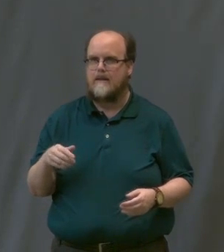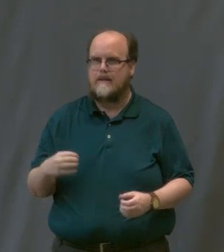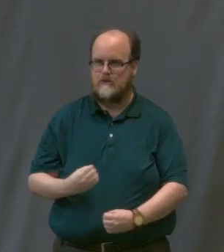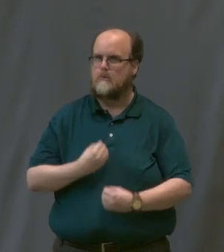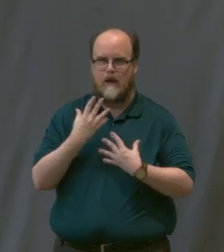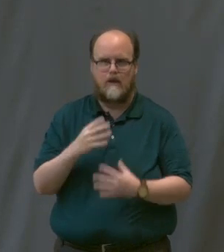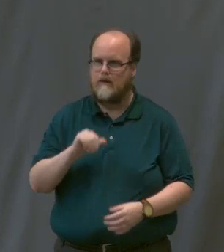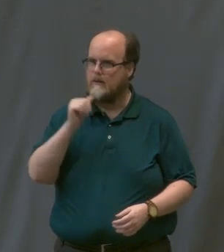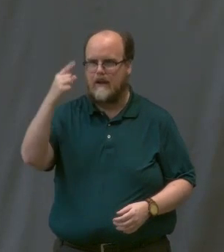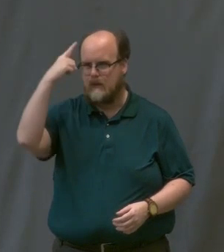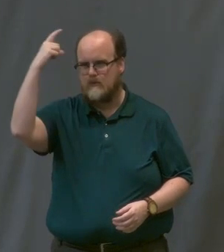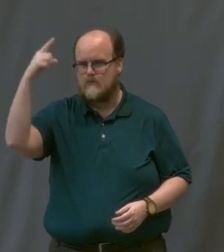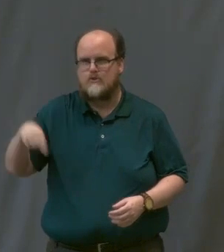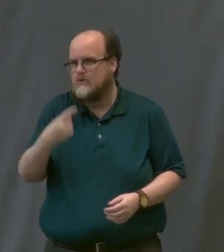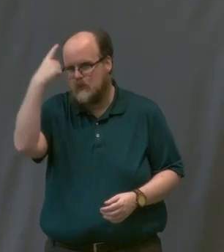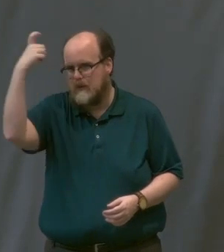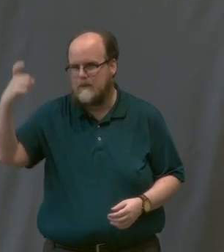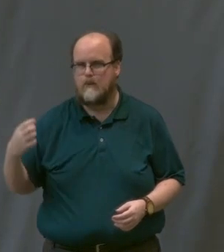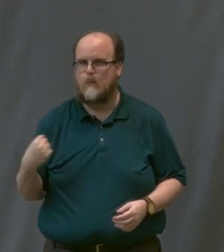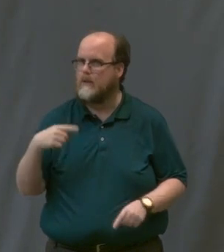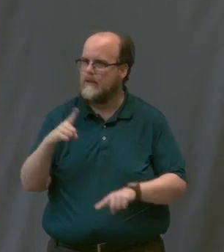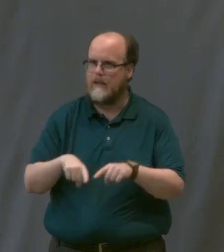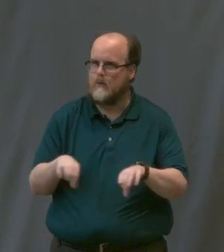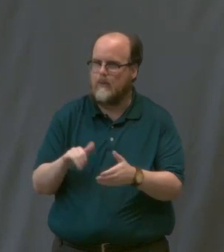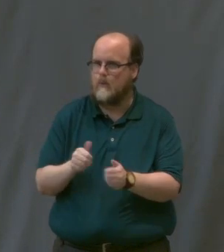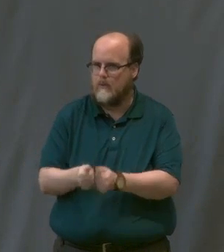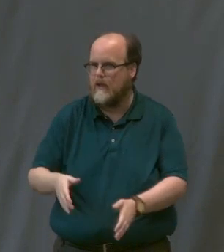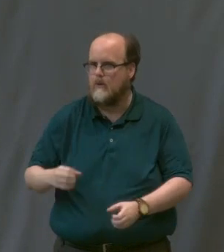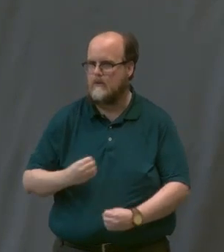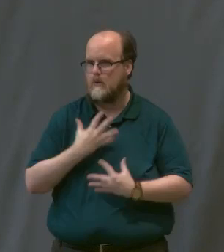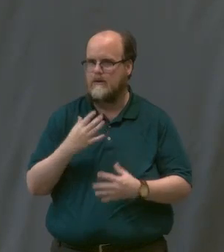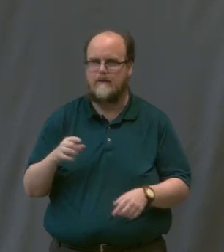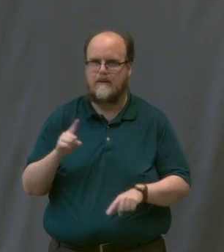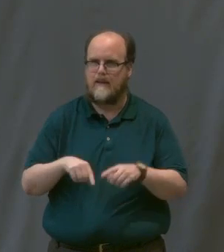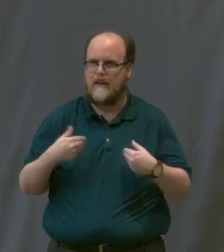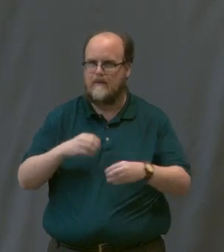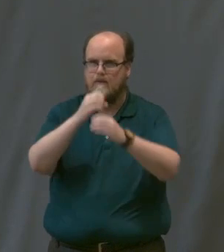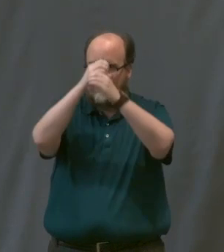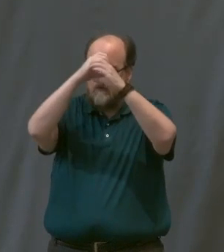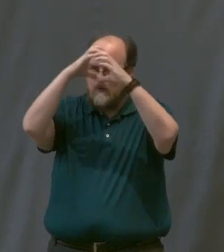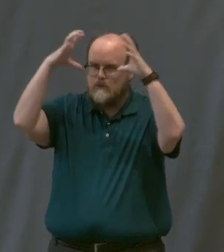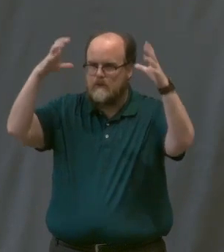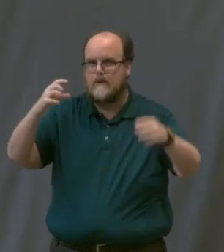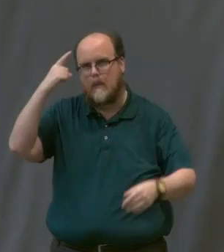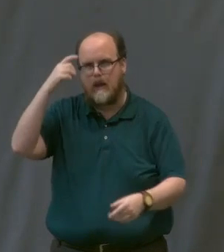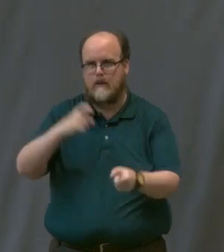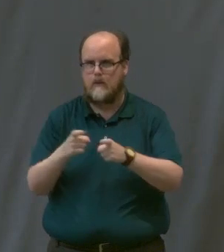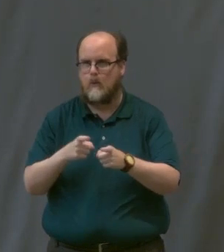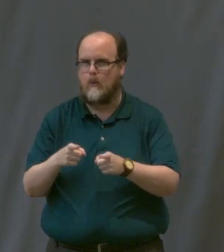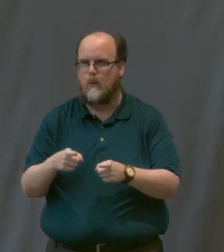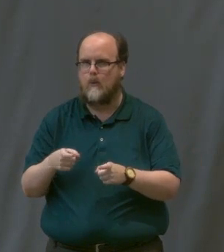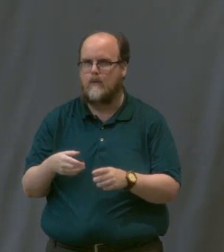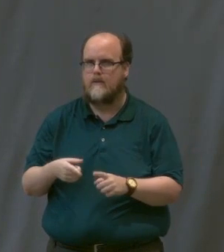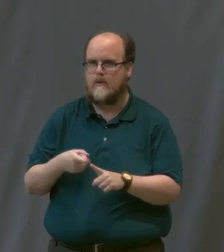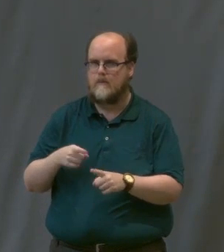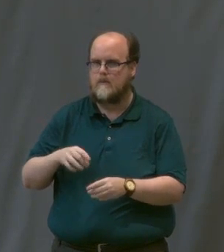inspired. We can't do this without inspiration. There's no way you can have a vision and have your mind controlled by a